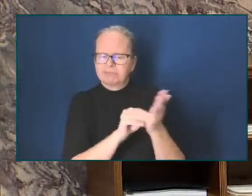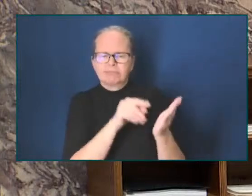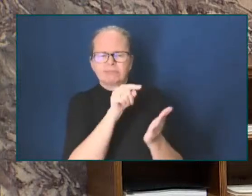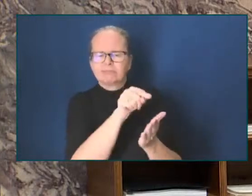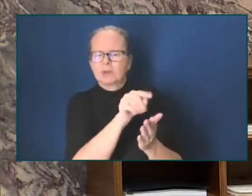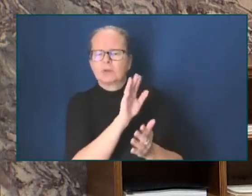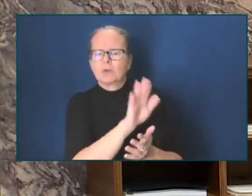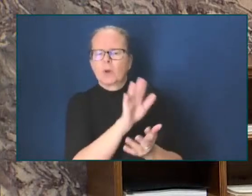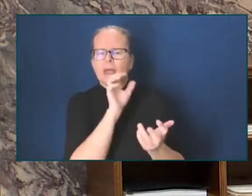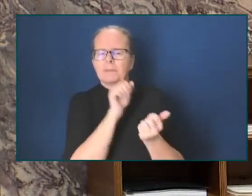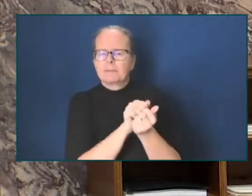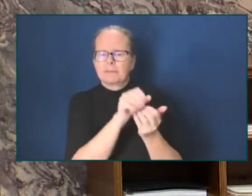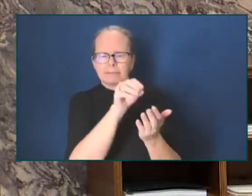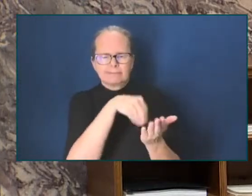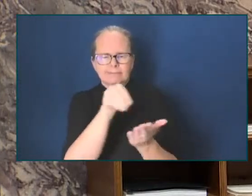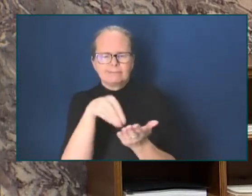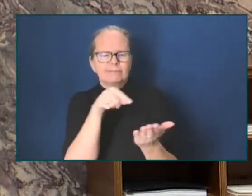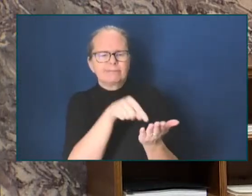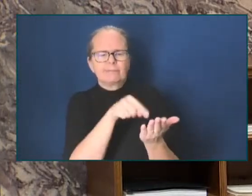Columbia today?